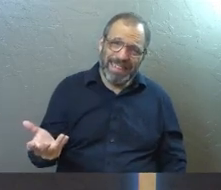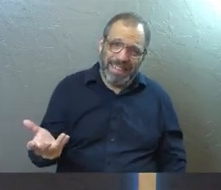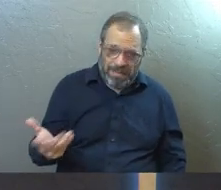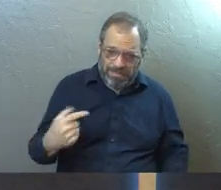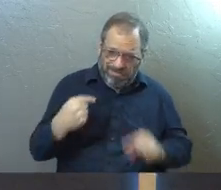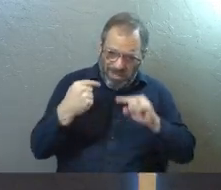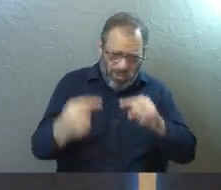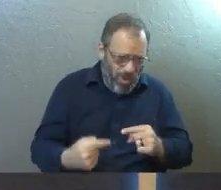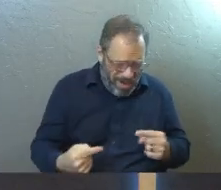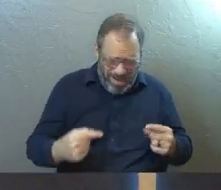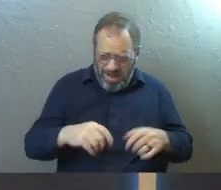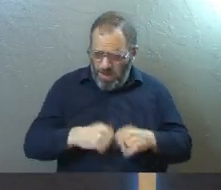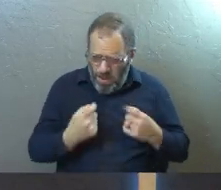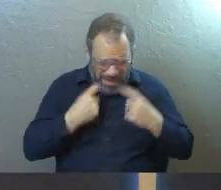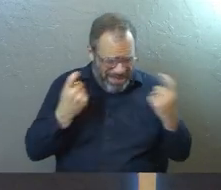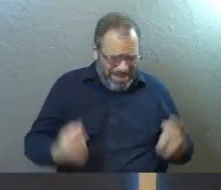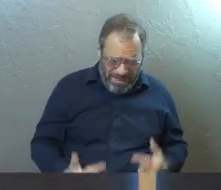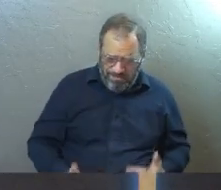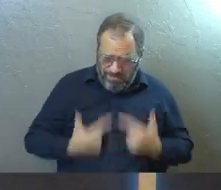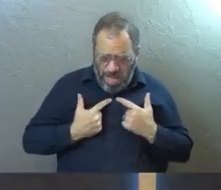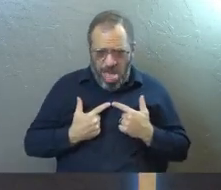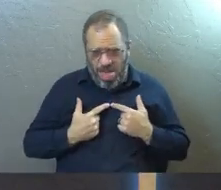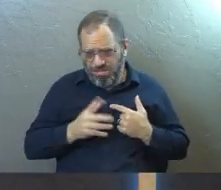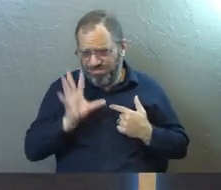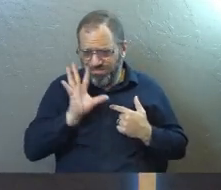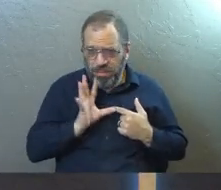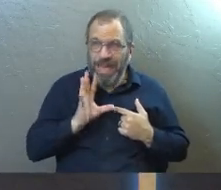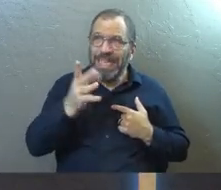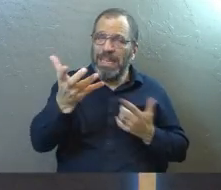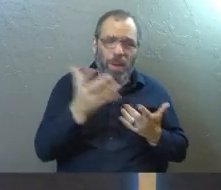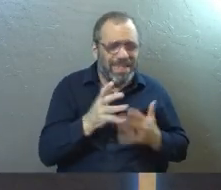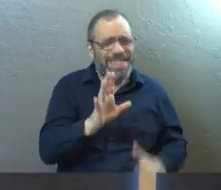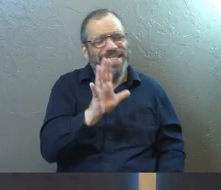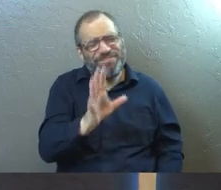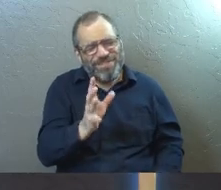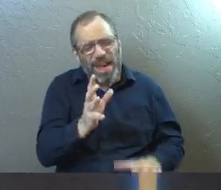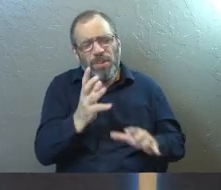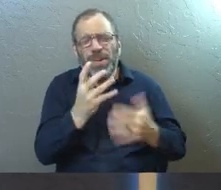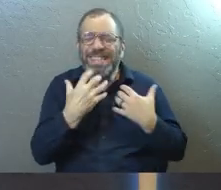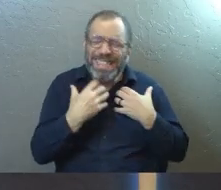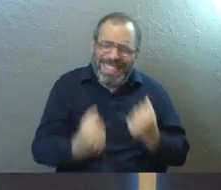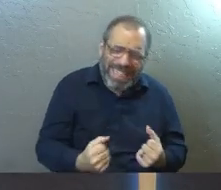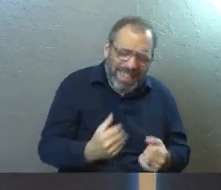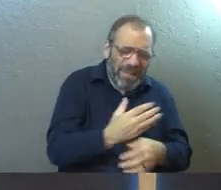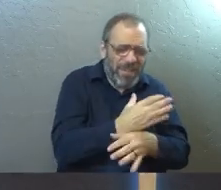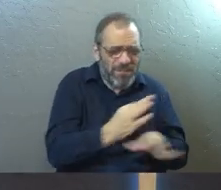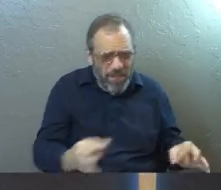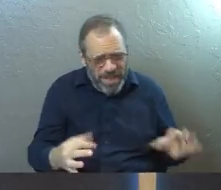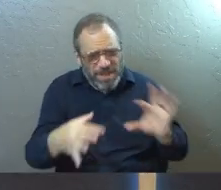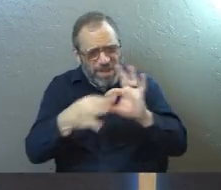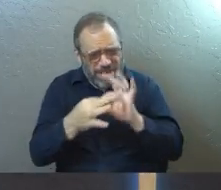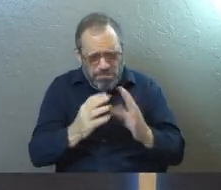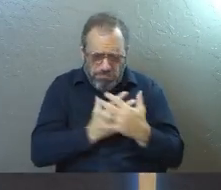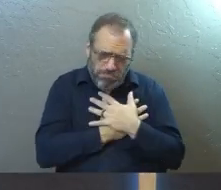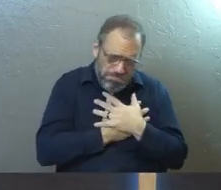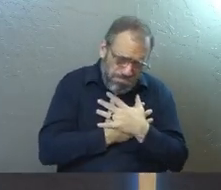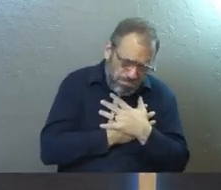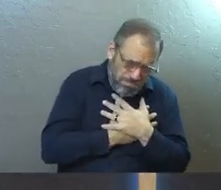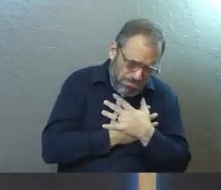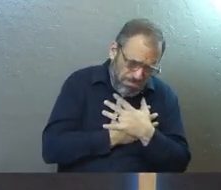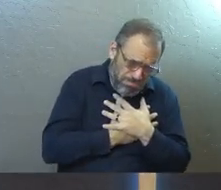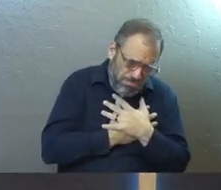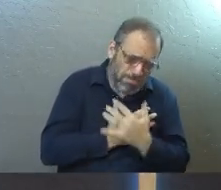When we're struggling and we're broken and we're living in sin, he longs for us to see healing and freedom and restoration, and his heart breaks for us. It